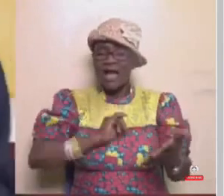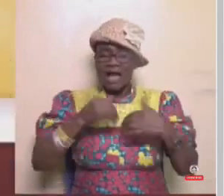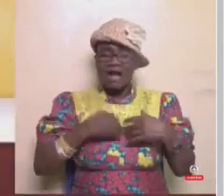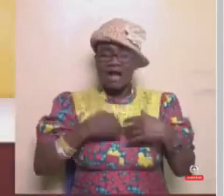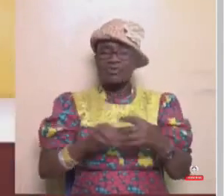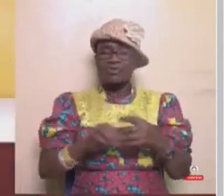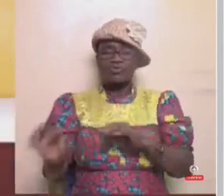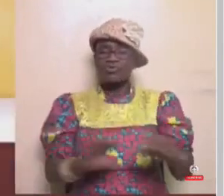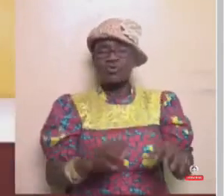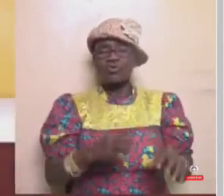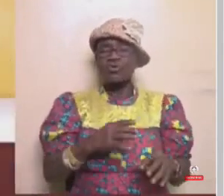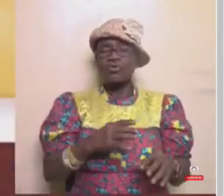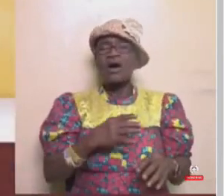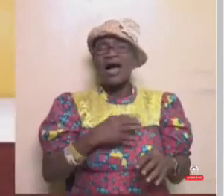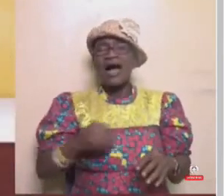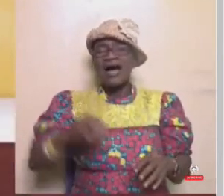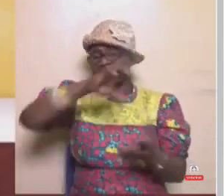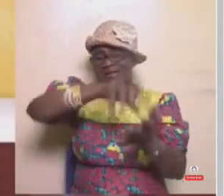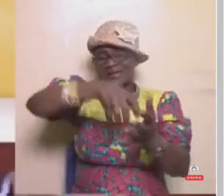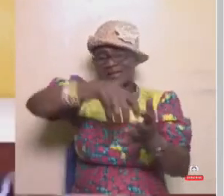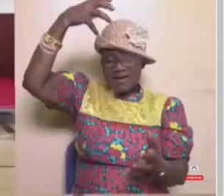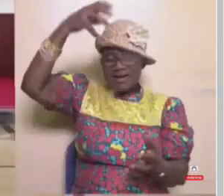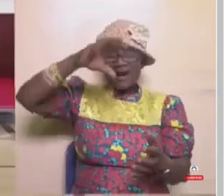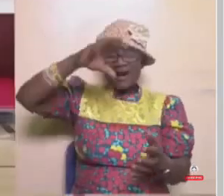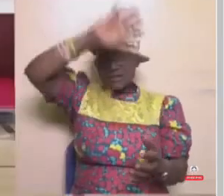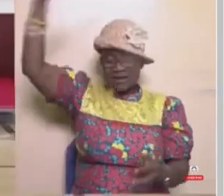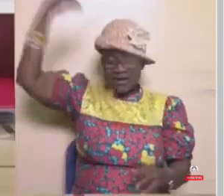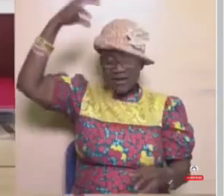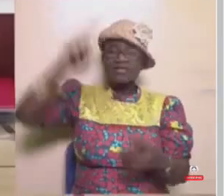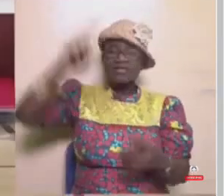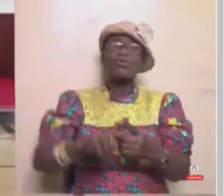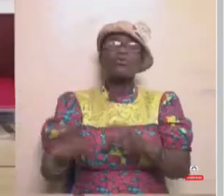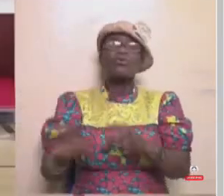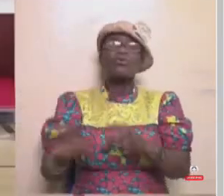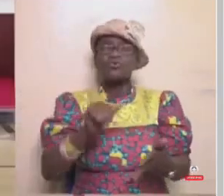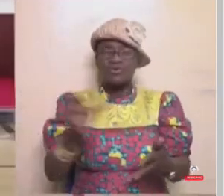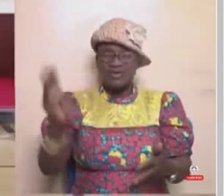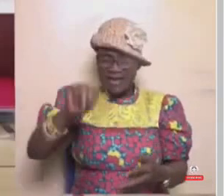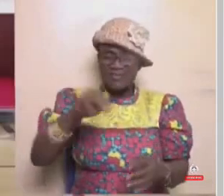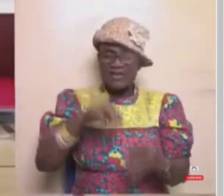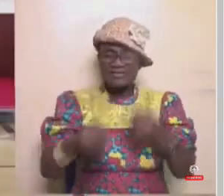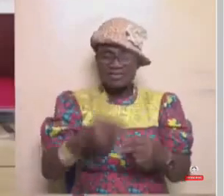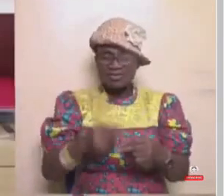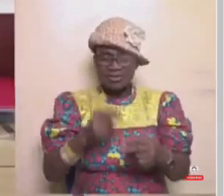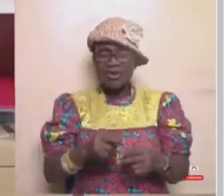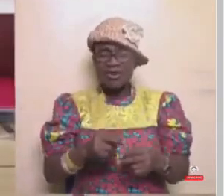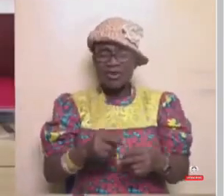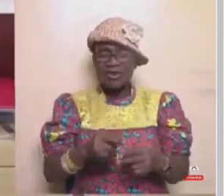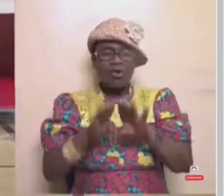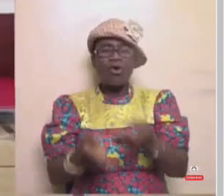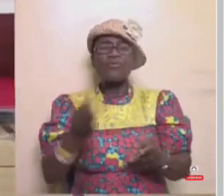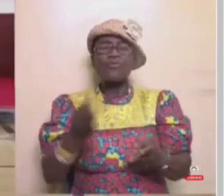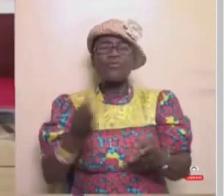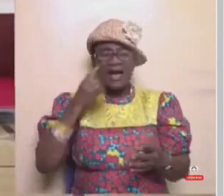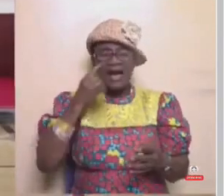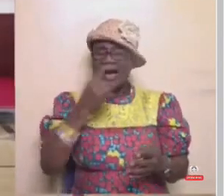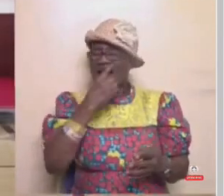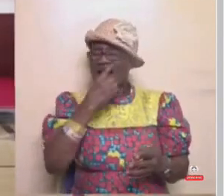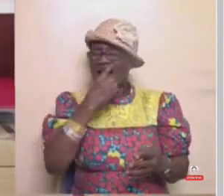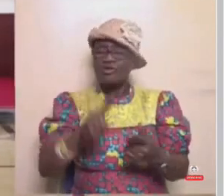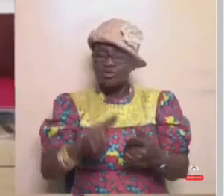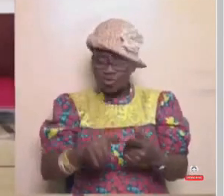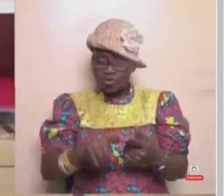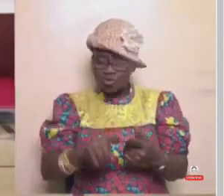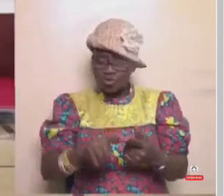and grace to do them in Jesus' name. Father, open my eyes for that which I have to do about my